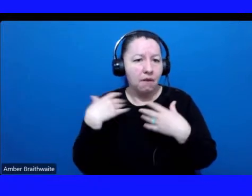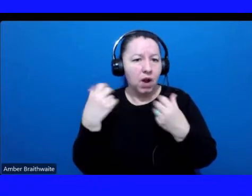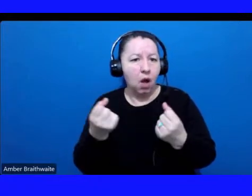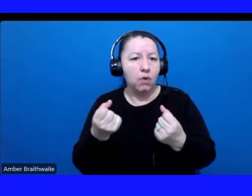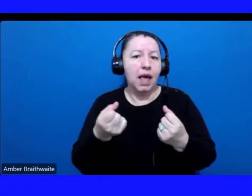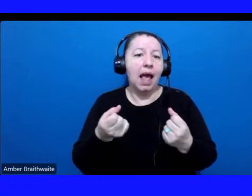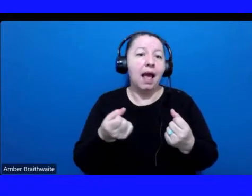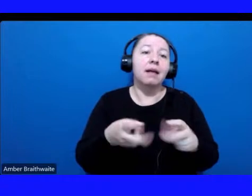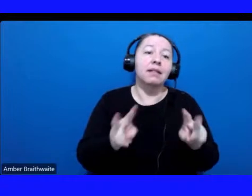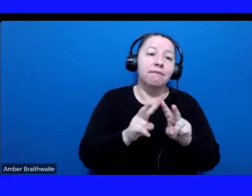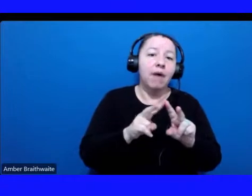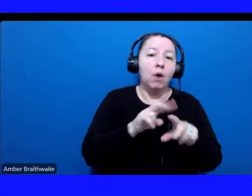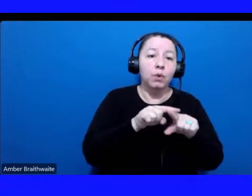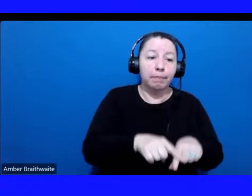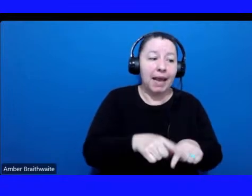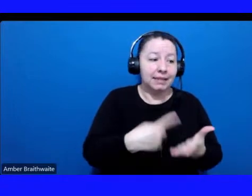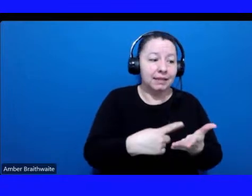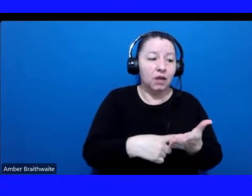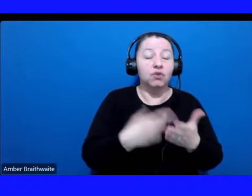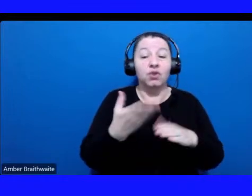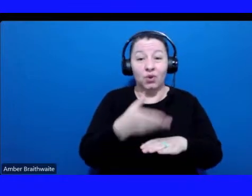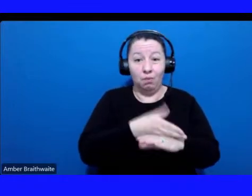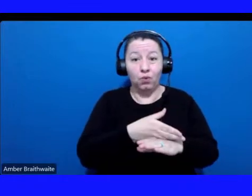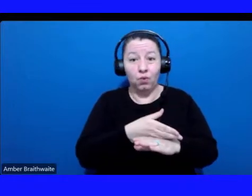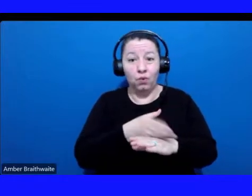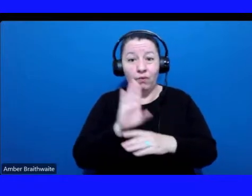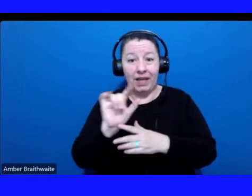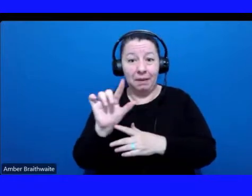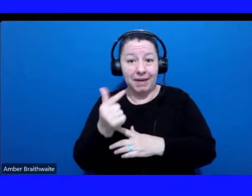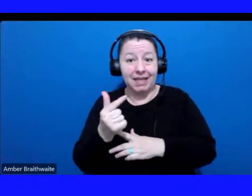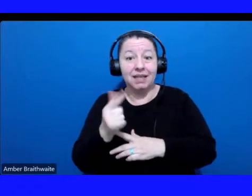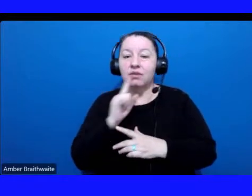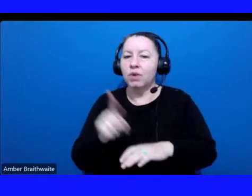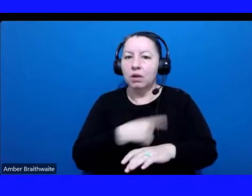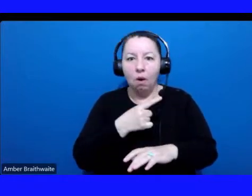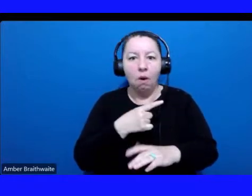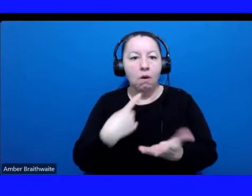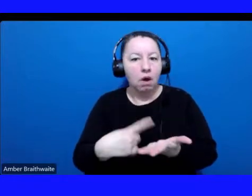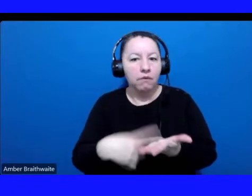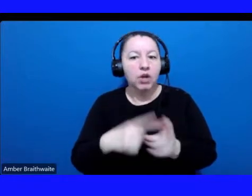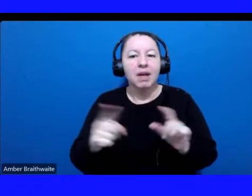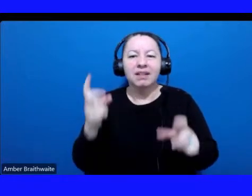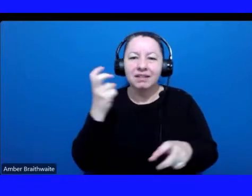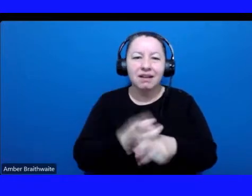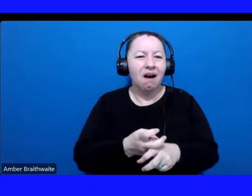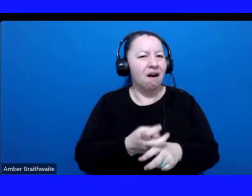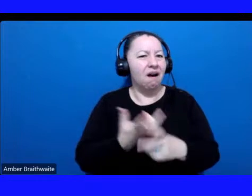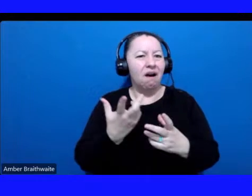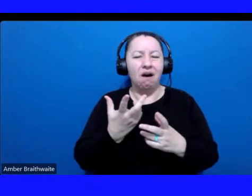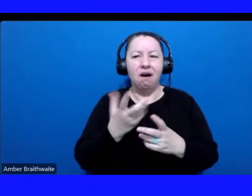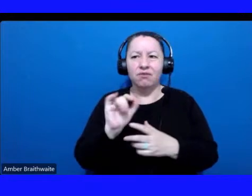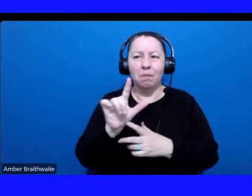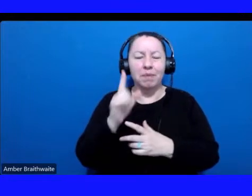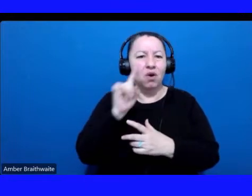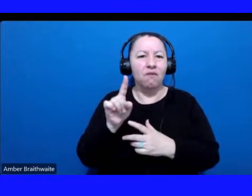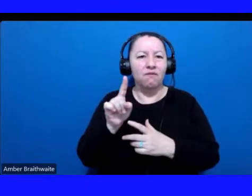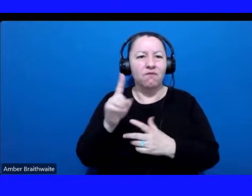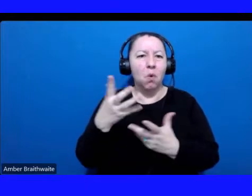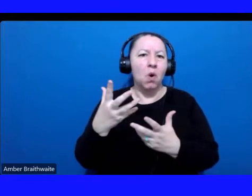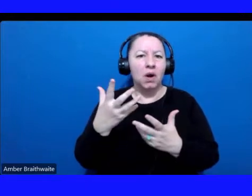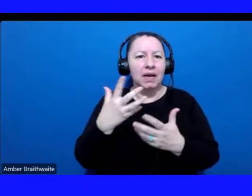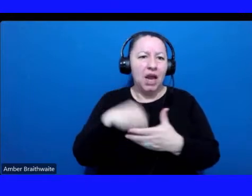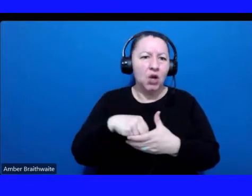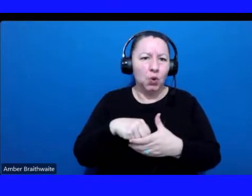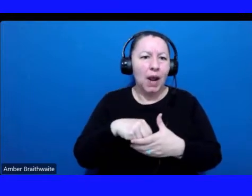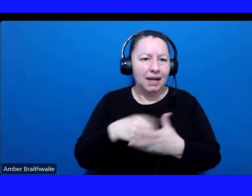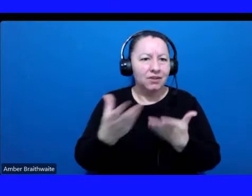So another key thing about this program, as I've alluded to, is that it is part of a city and statewide, it's almost a movement